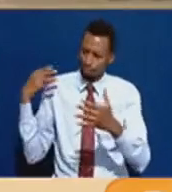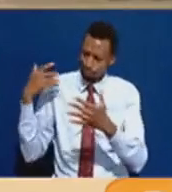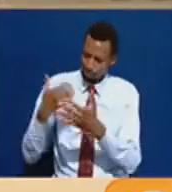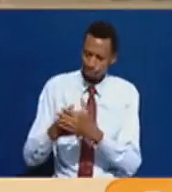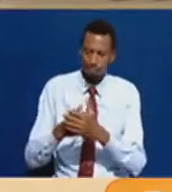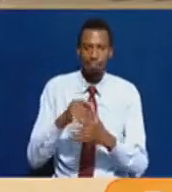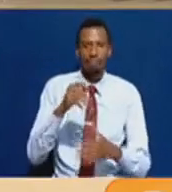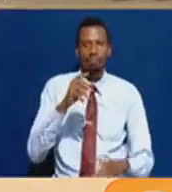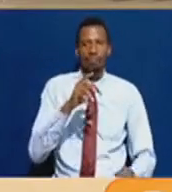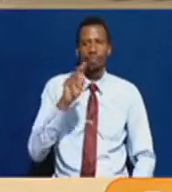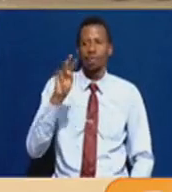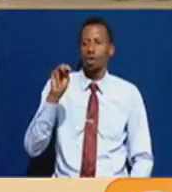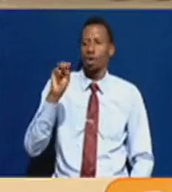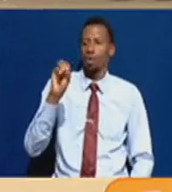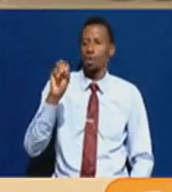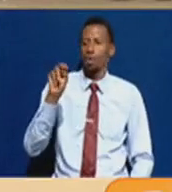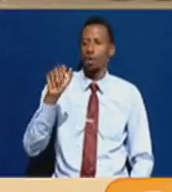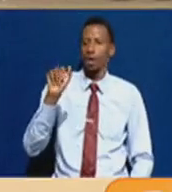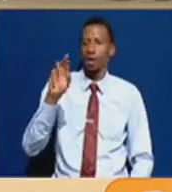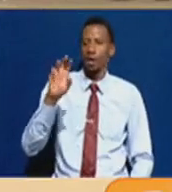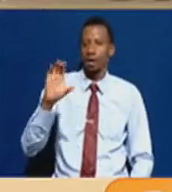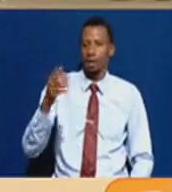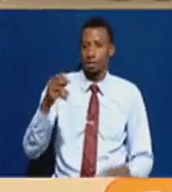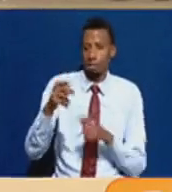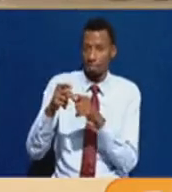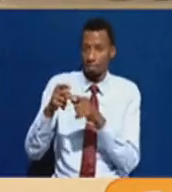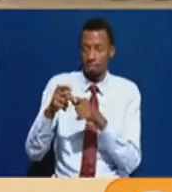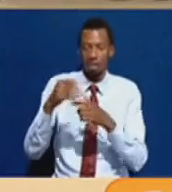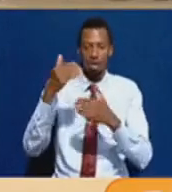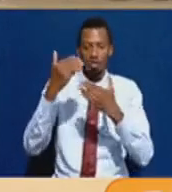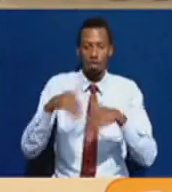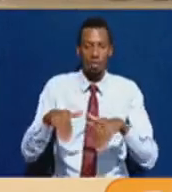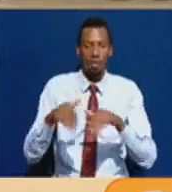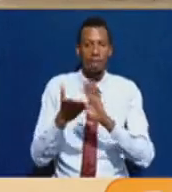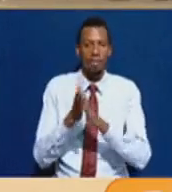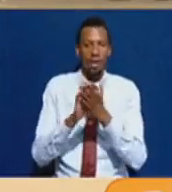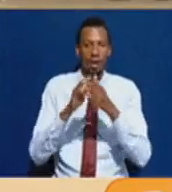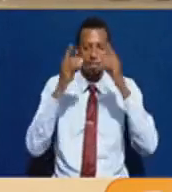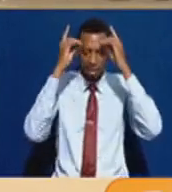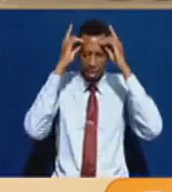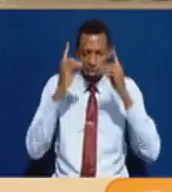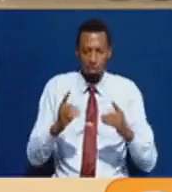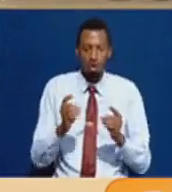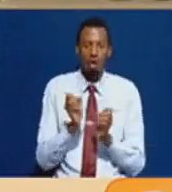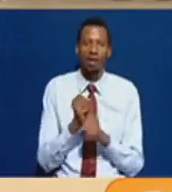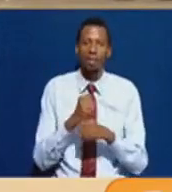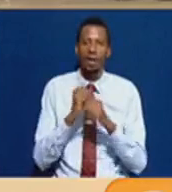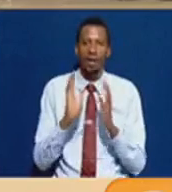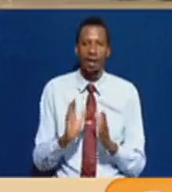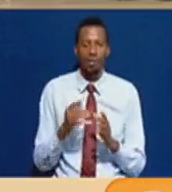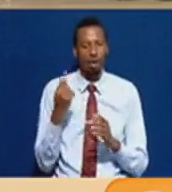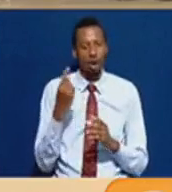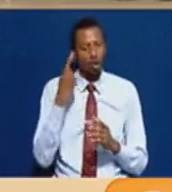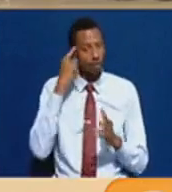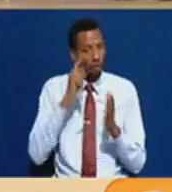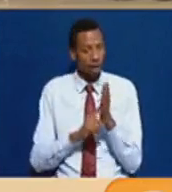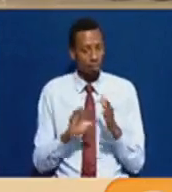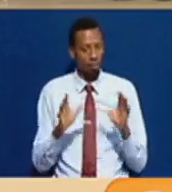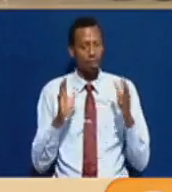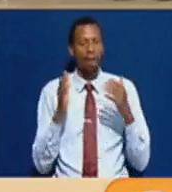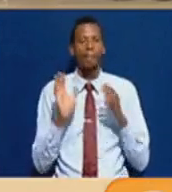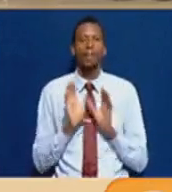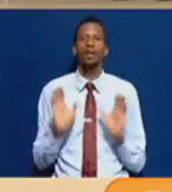ceased to be the decision makers. So they become ceremonial. But even in being ceremonial, they still